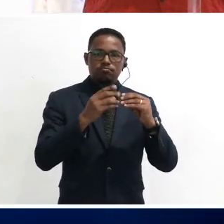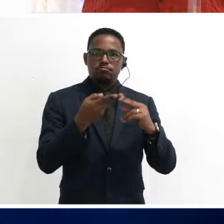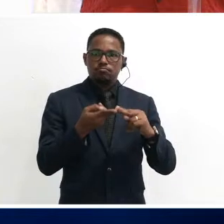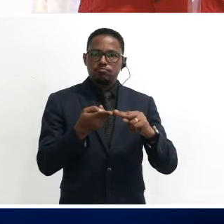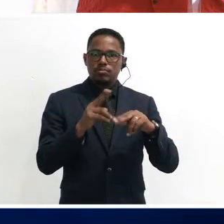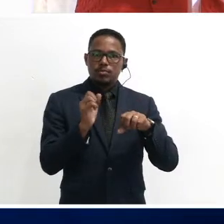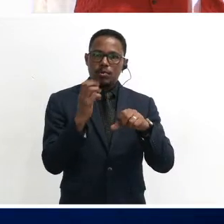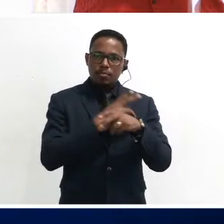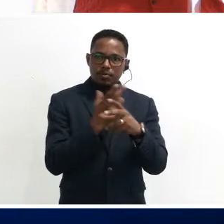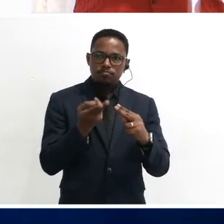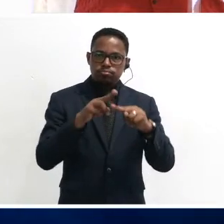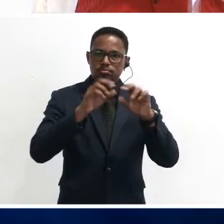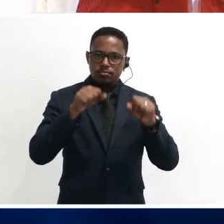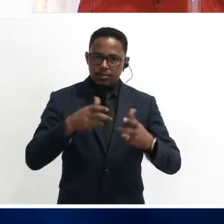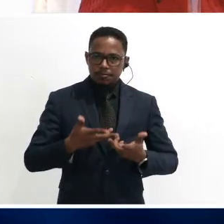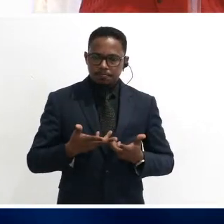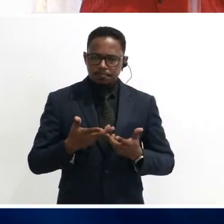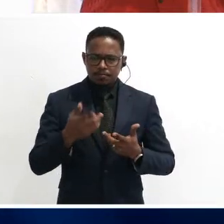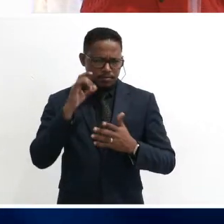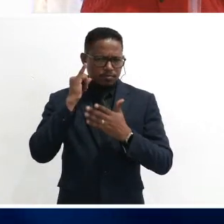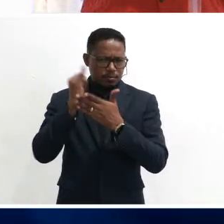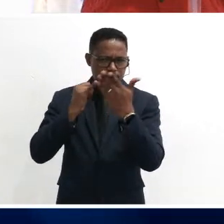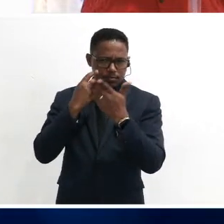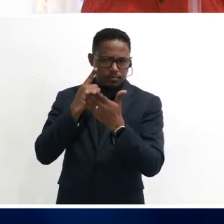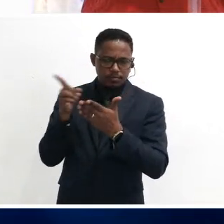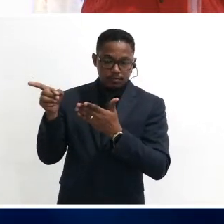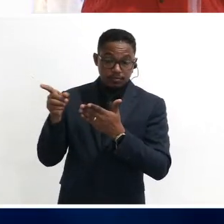This chart is essentially saying the same thing.